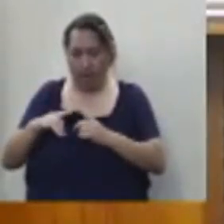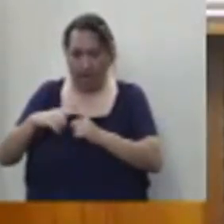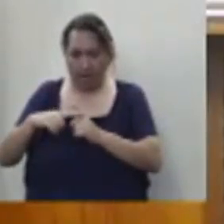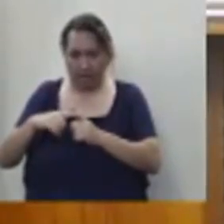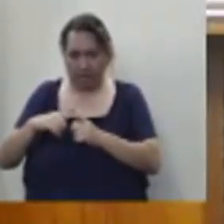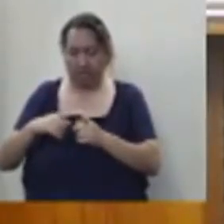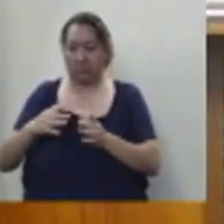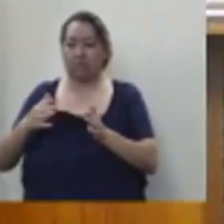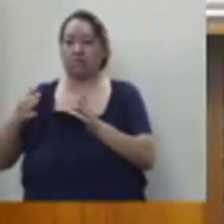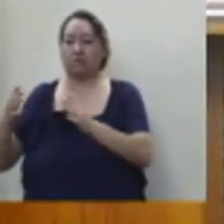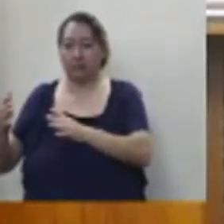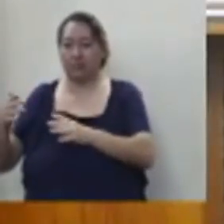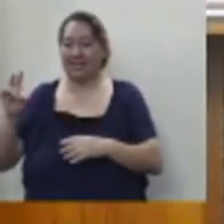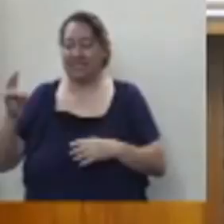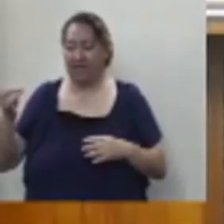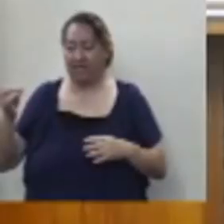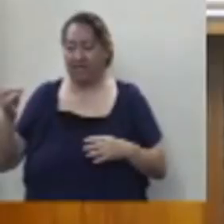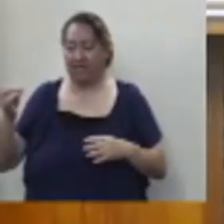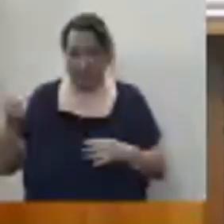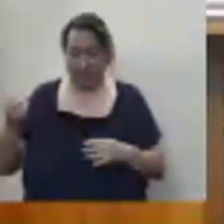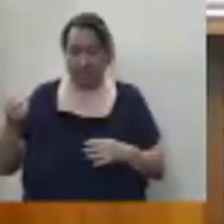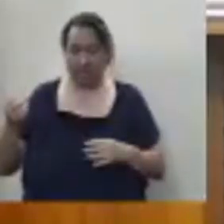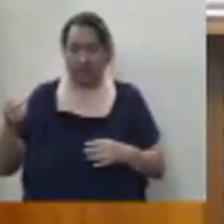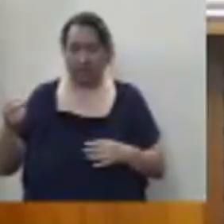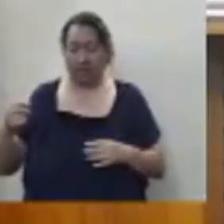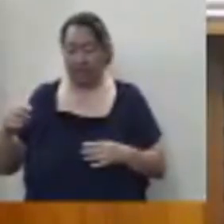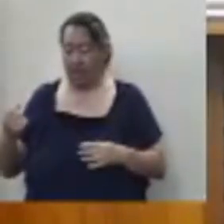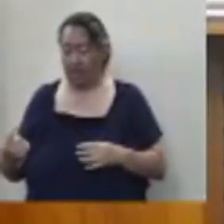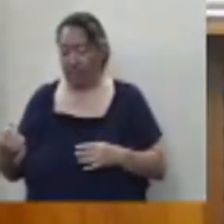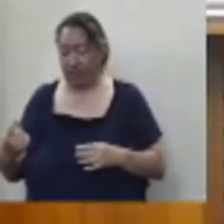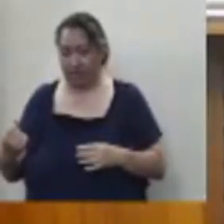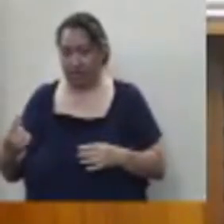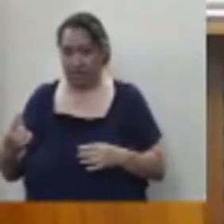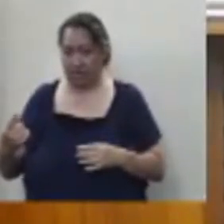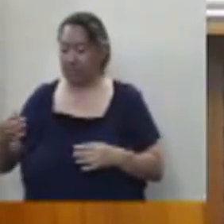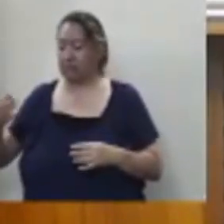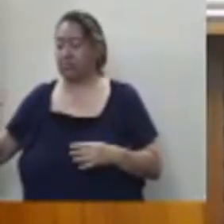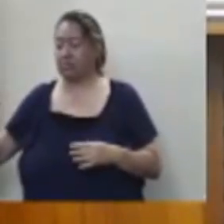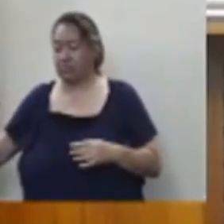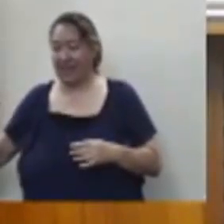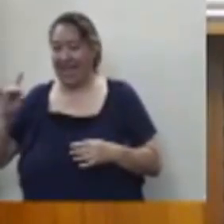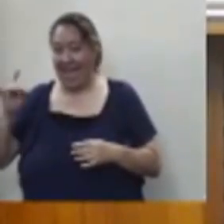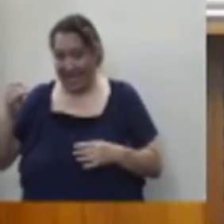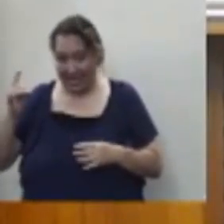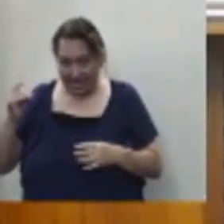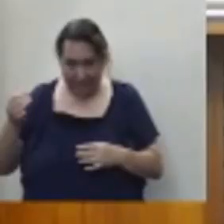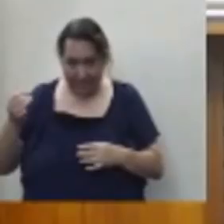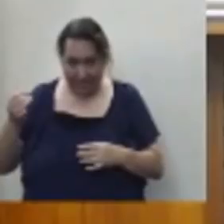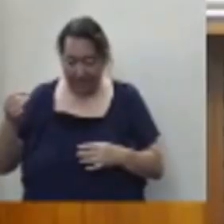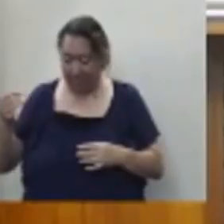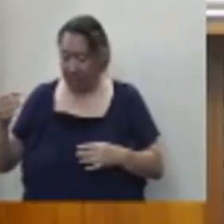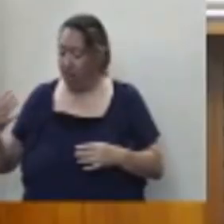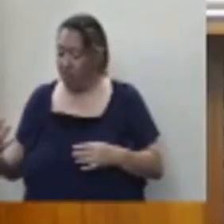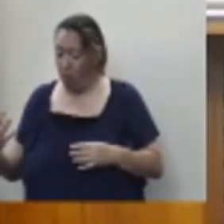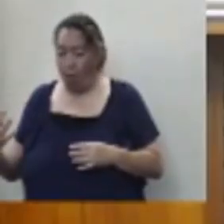come down to the 70 to 79 year range, which is 11. And then you go to the 80 to 89 years, which we have 4.